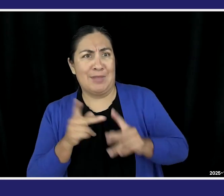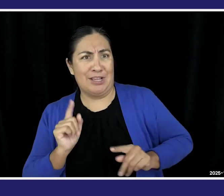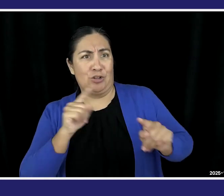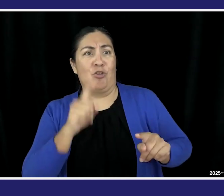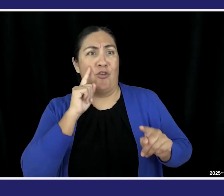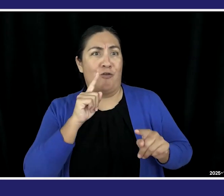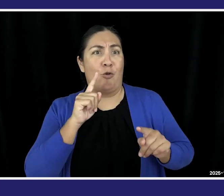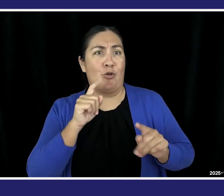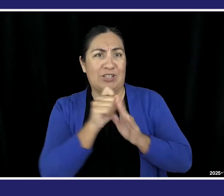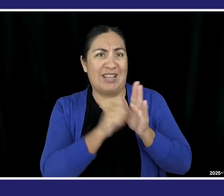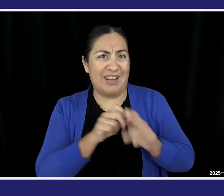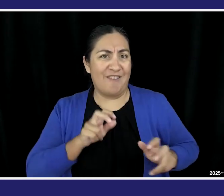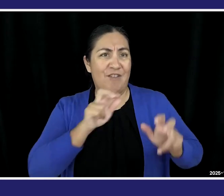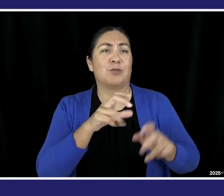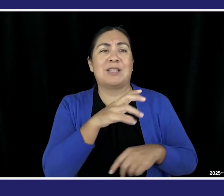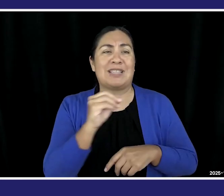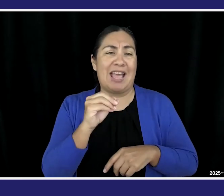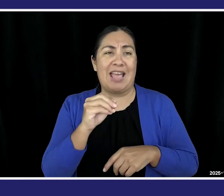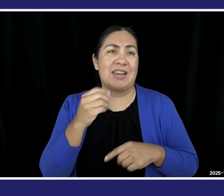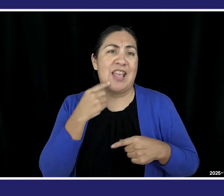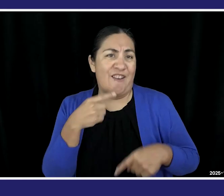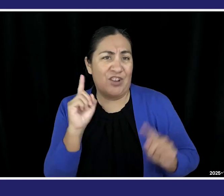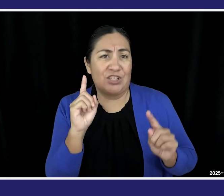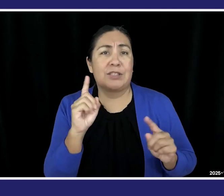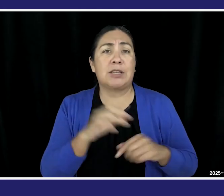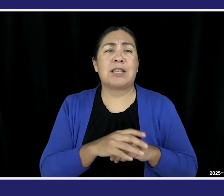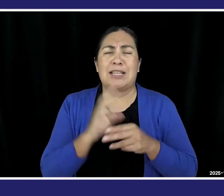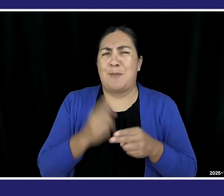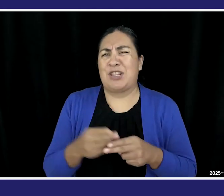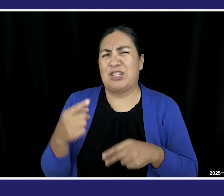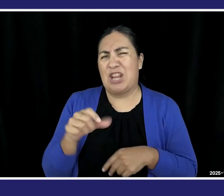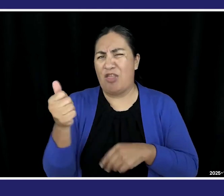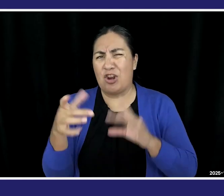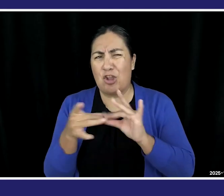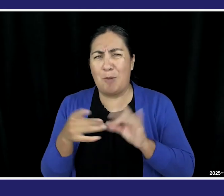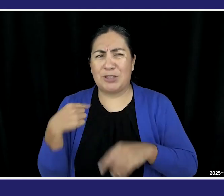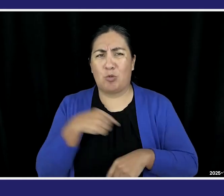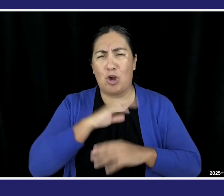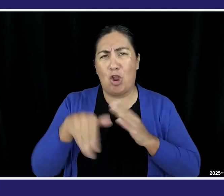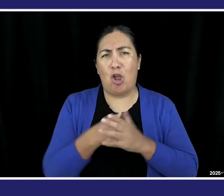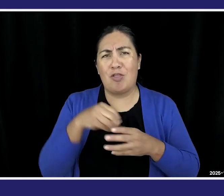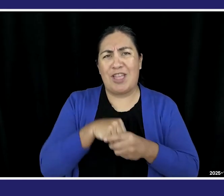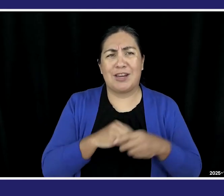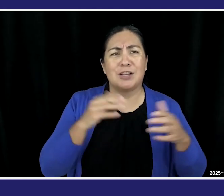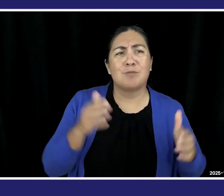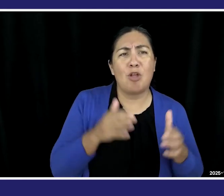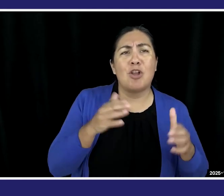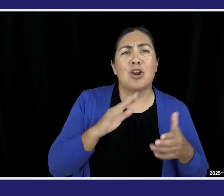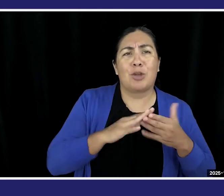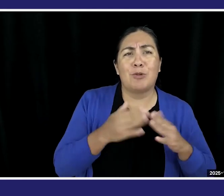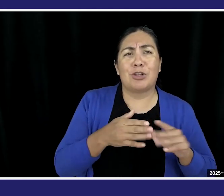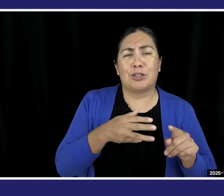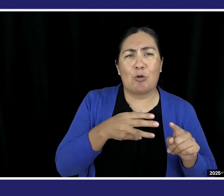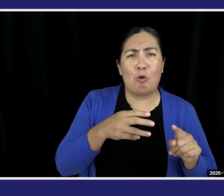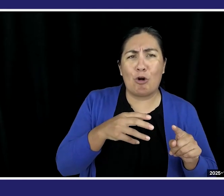especially important, as mentioned in other comments, in rural and smaller communities where no coordination agency is able to